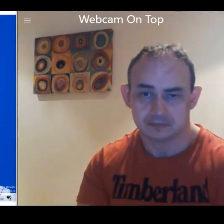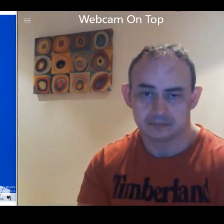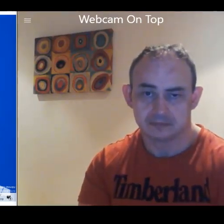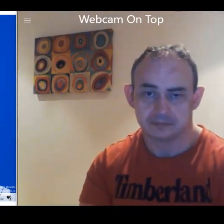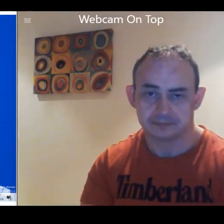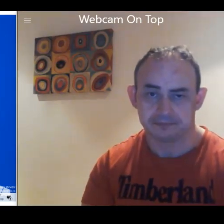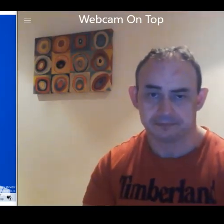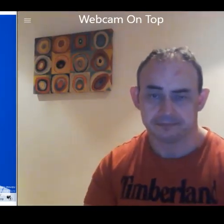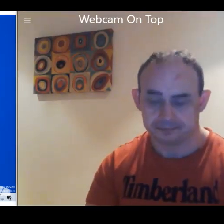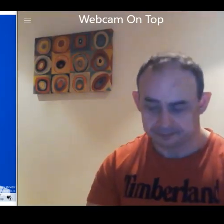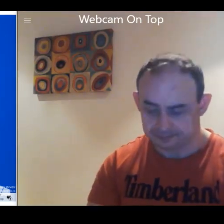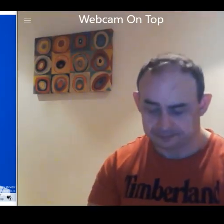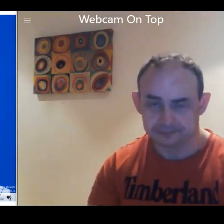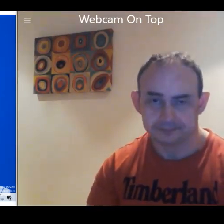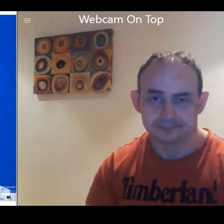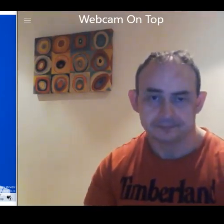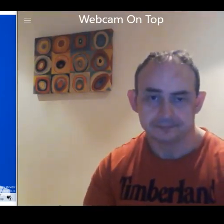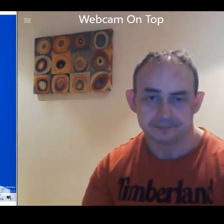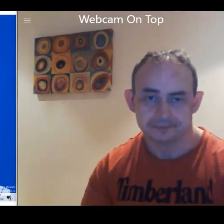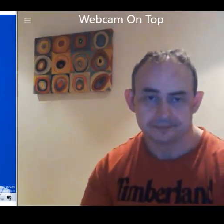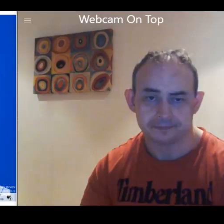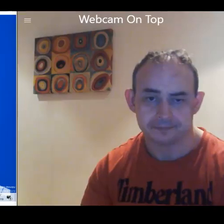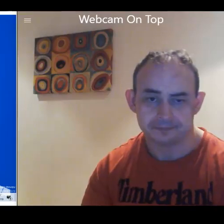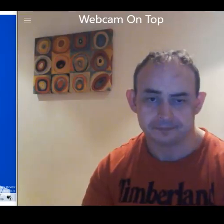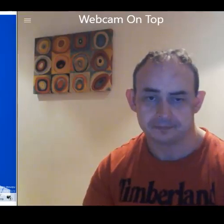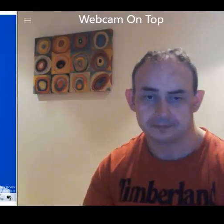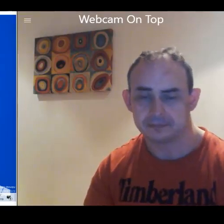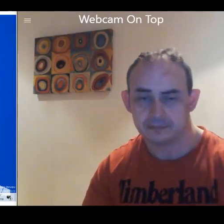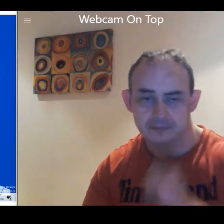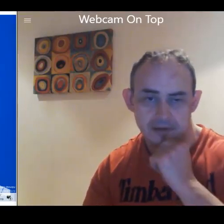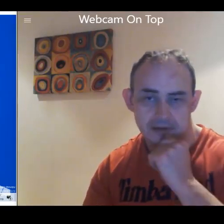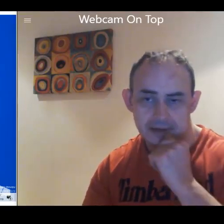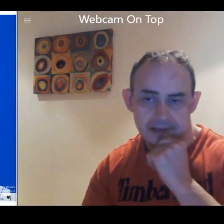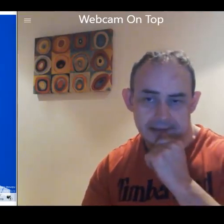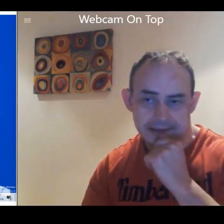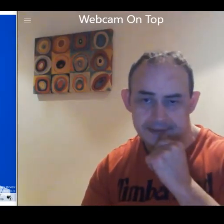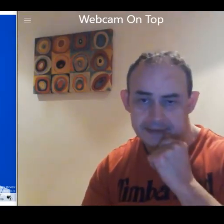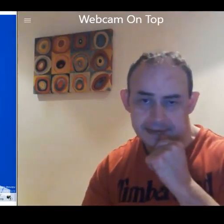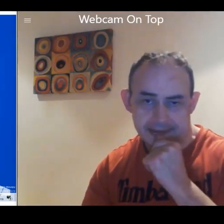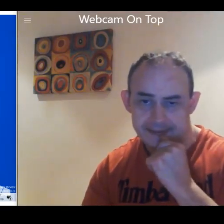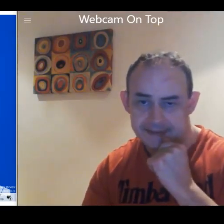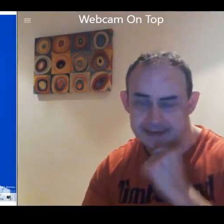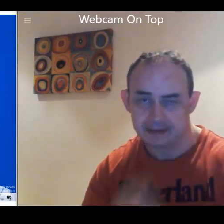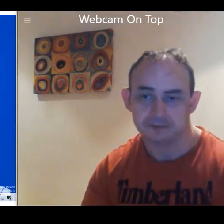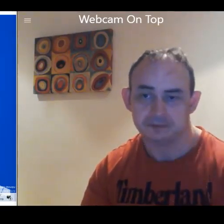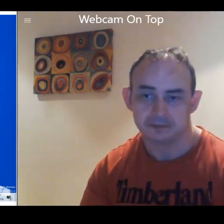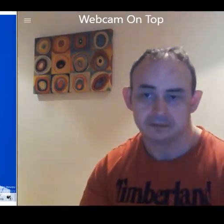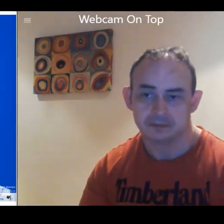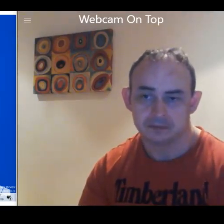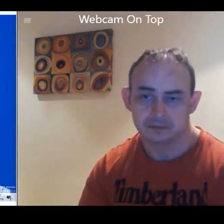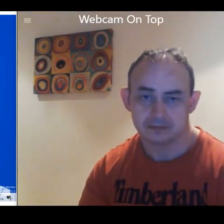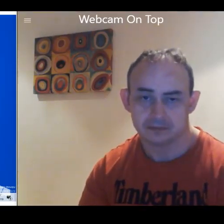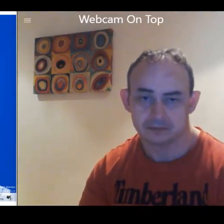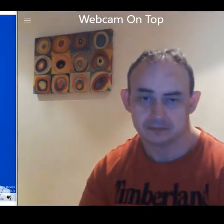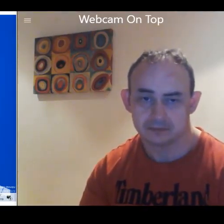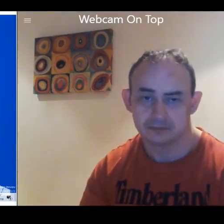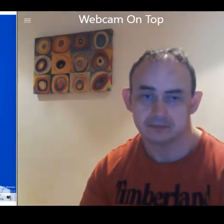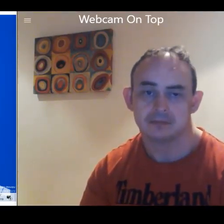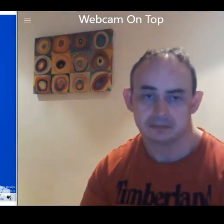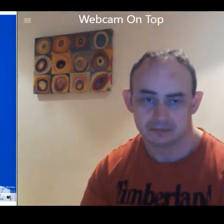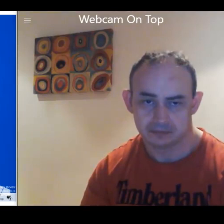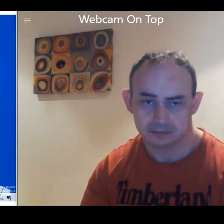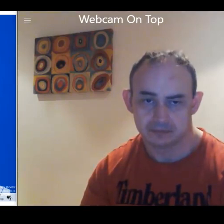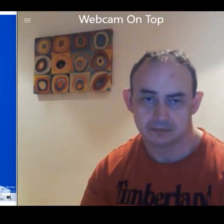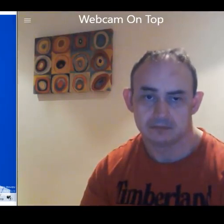options to the forefront of the category. So you can now pause updates for 7 days straight from there without having to dive into advanced settings and whatnot. I can